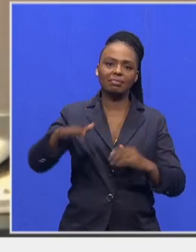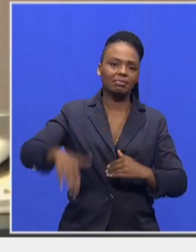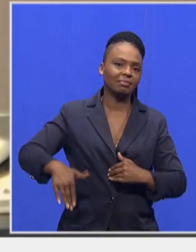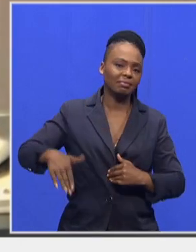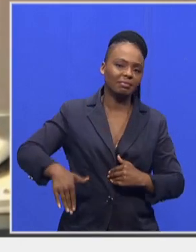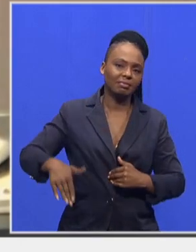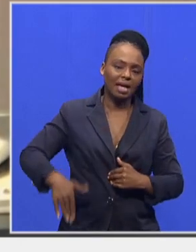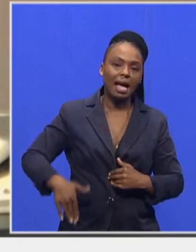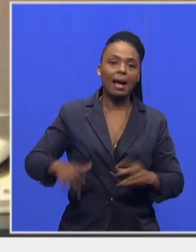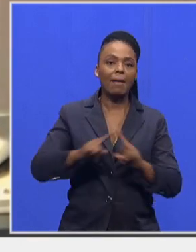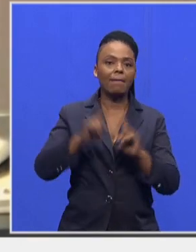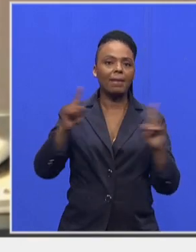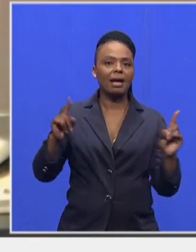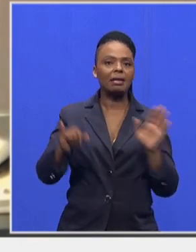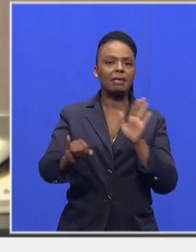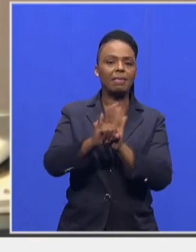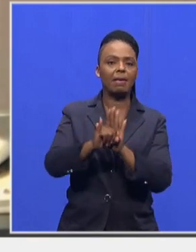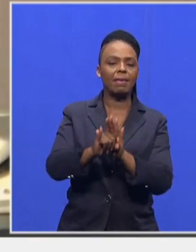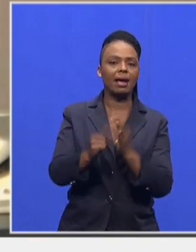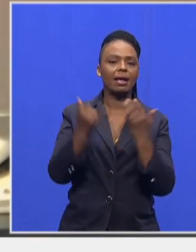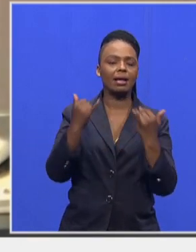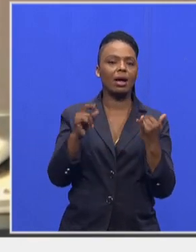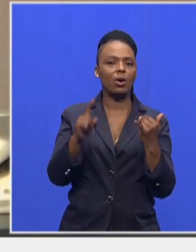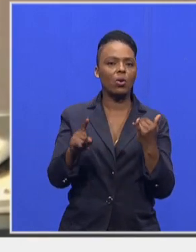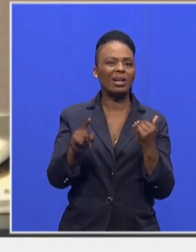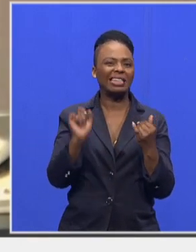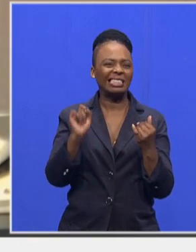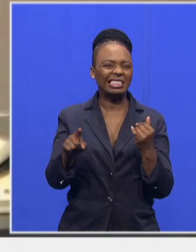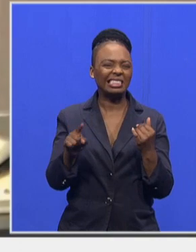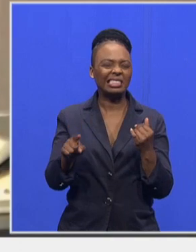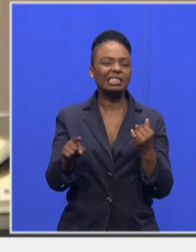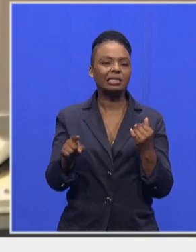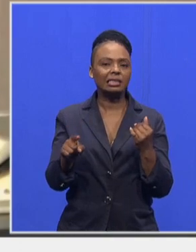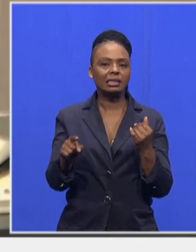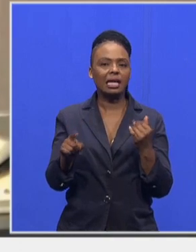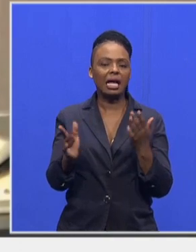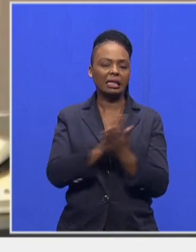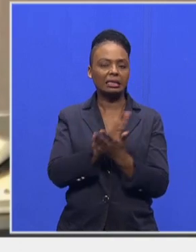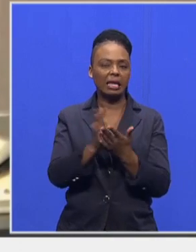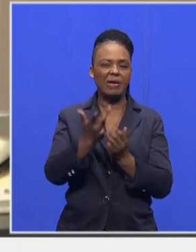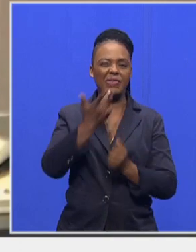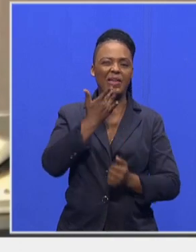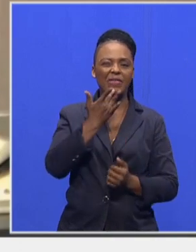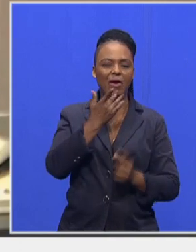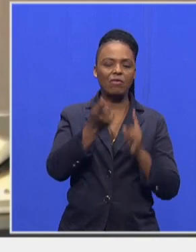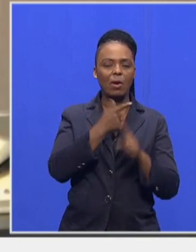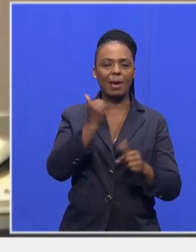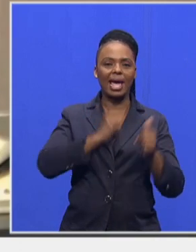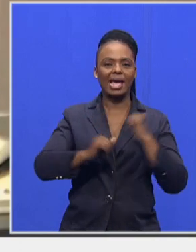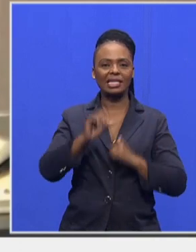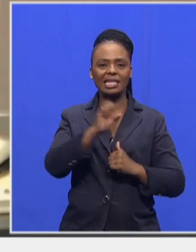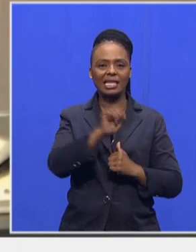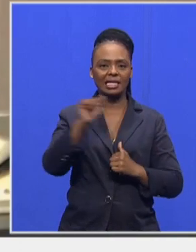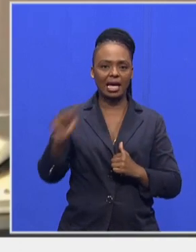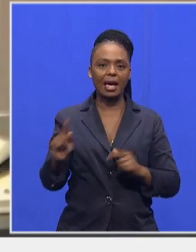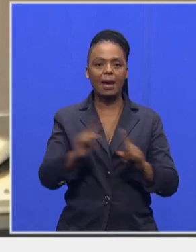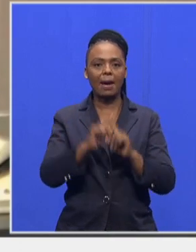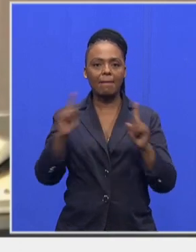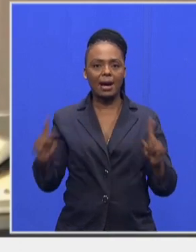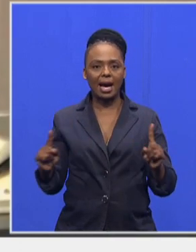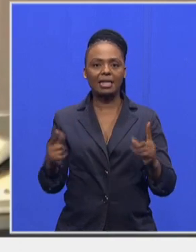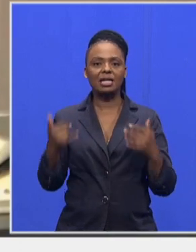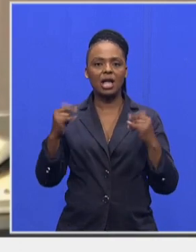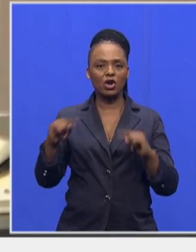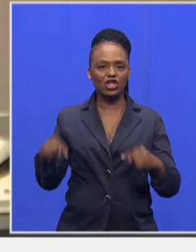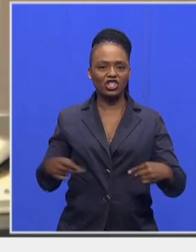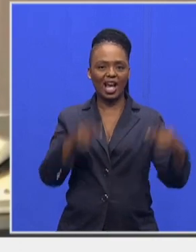that they seem to be, favoring somebody from Action SA, but of course following the